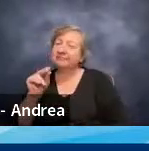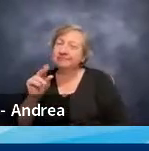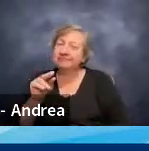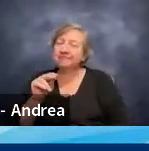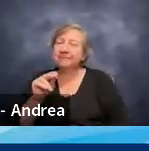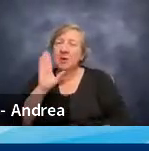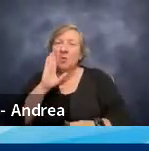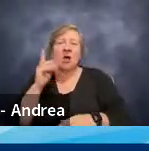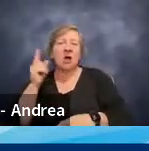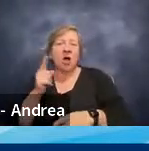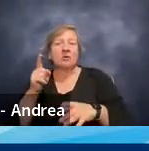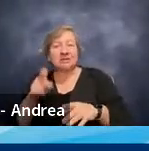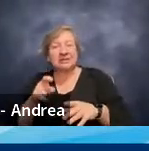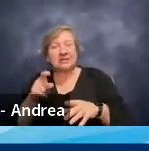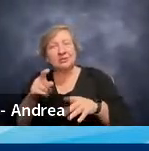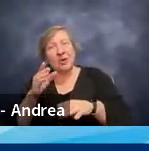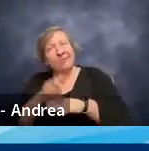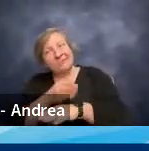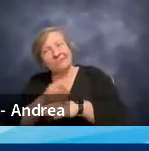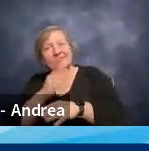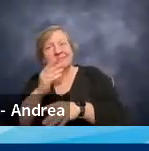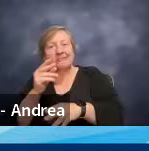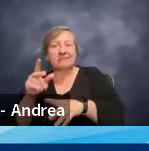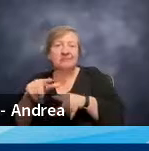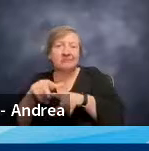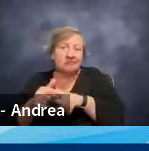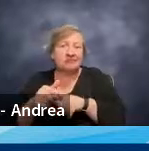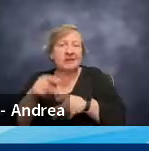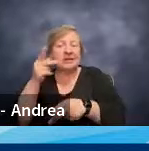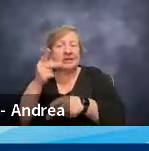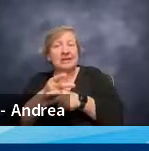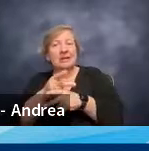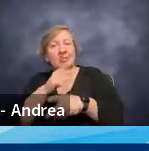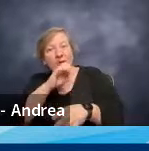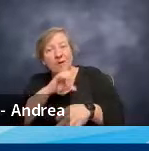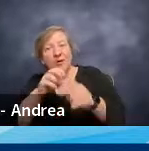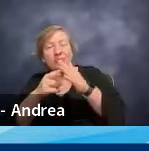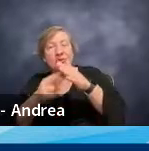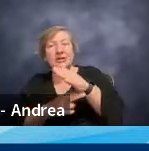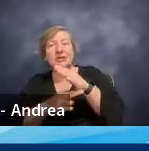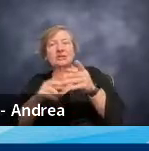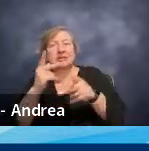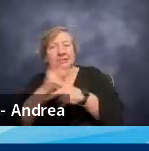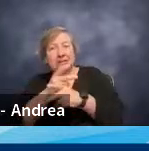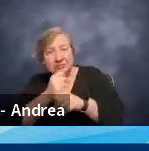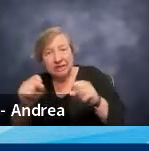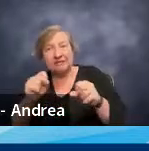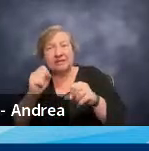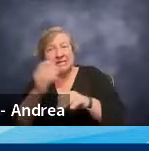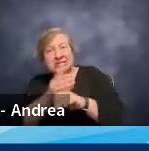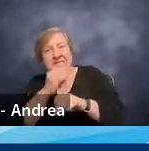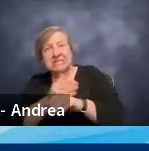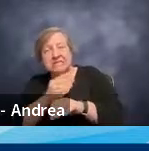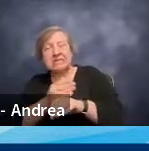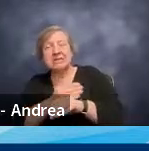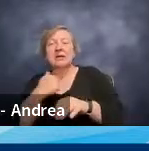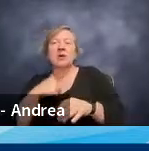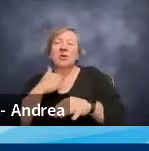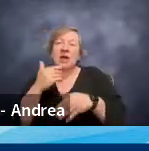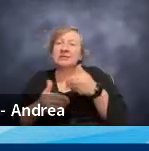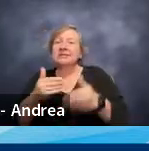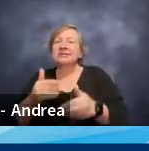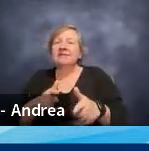need for maintenance on the bridge and safety considerations. And so we're moving as quickly as we can. We're hoping to get